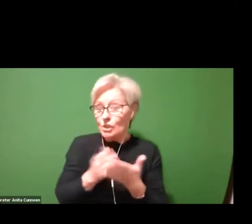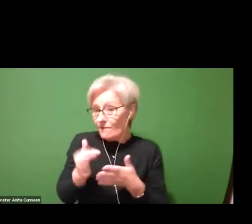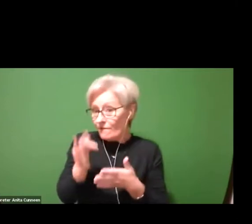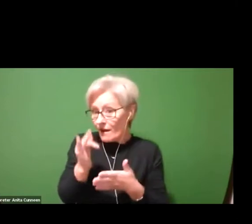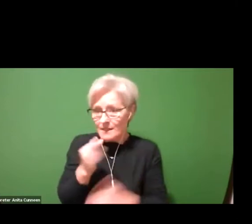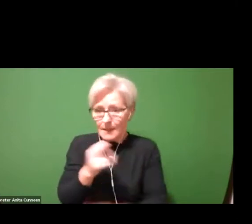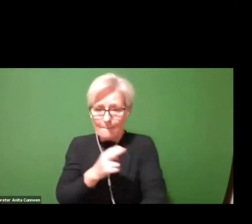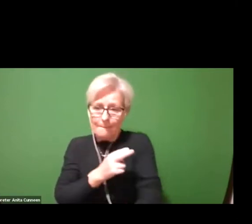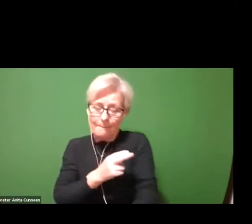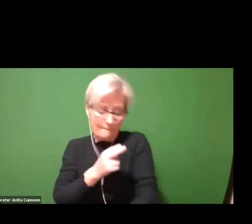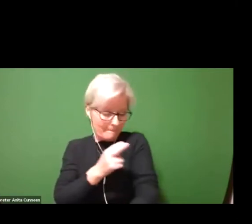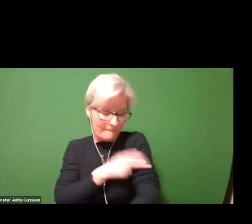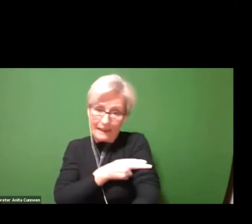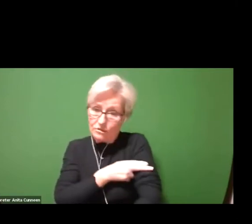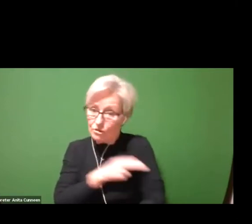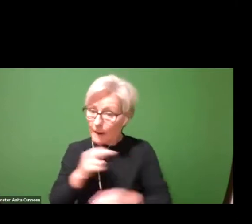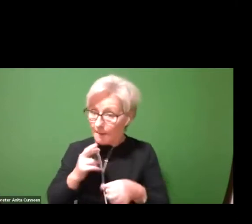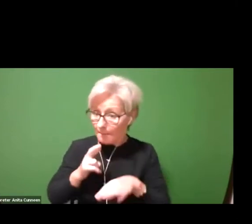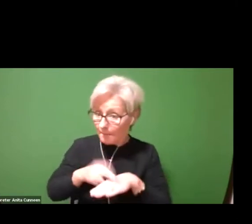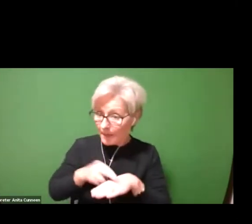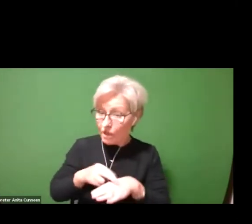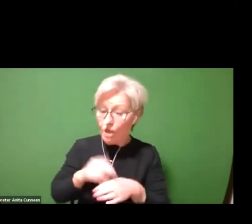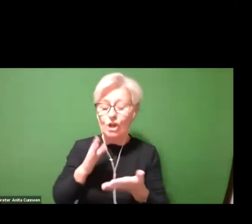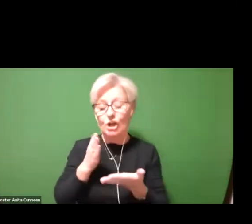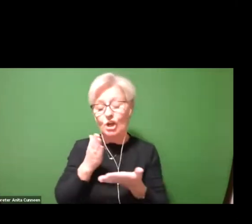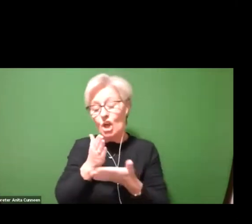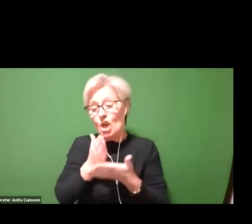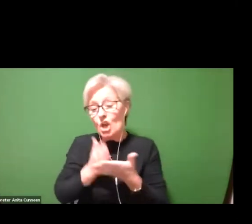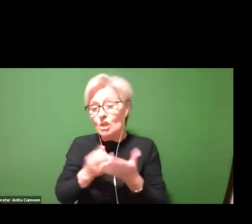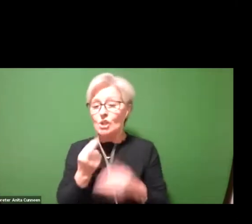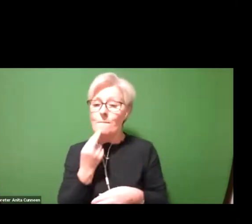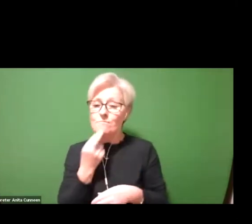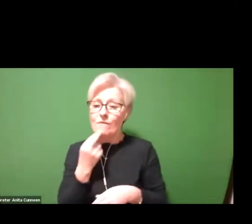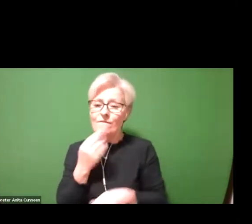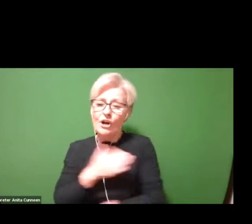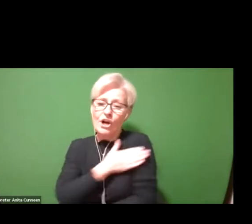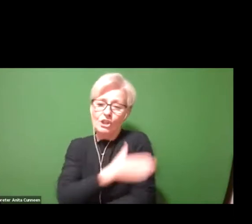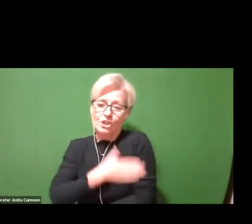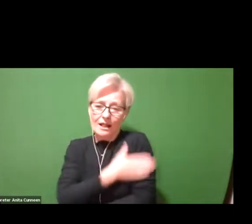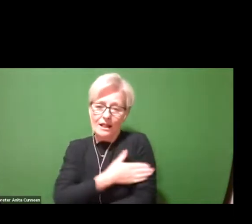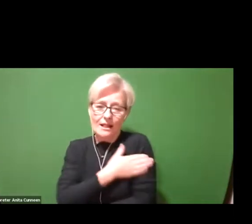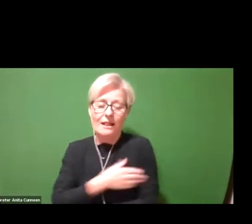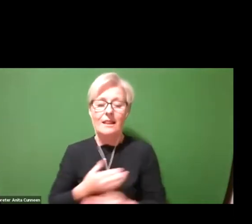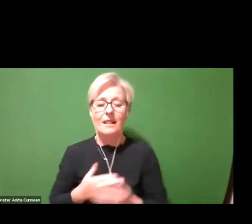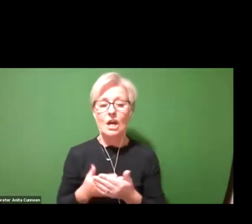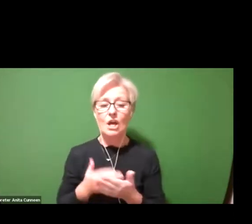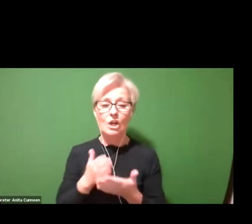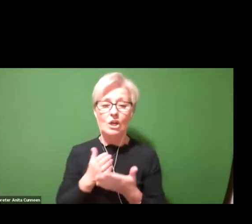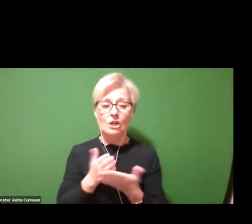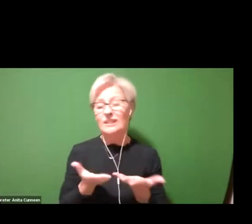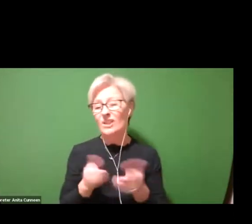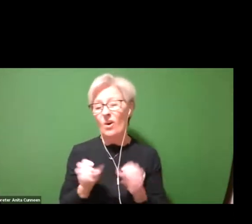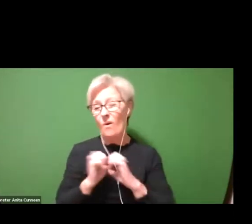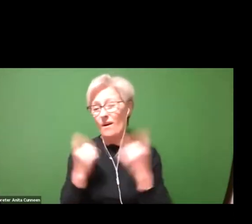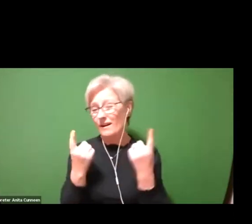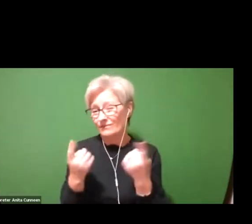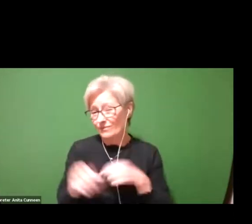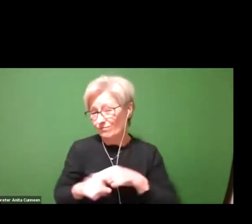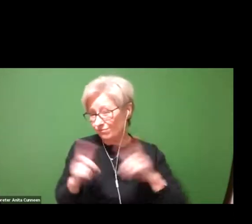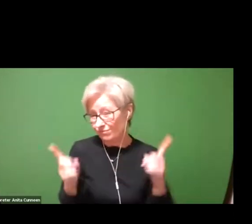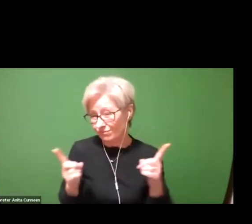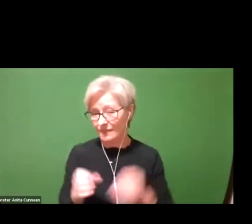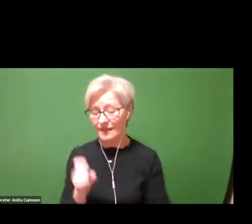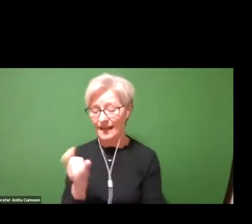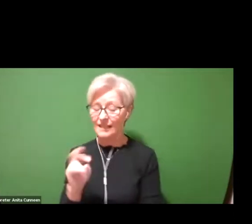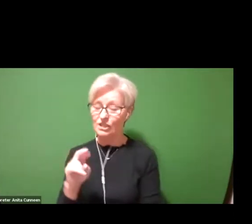gel. Some women do better with synthetic hormones or synthetic progesterone than body identical progesterone. So everybody's different. HRT